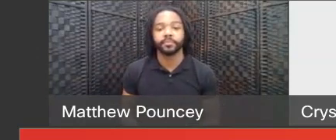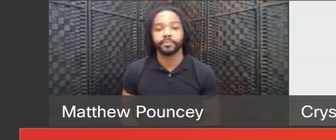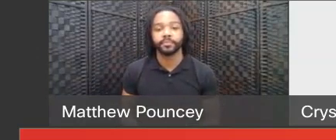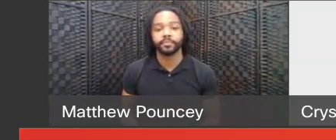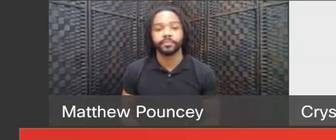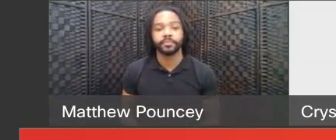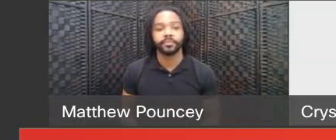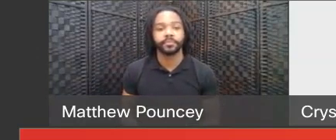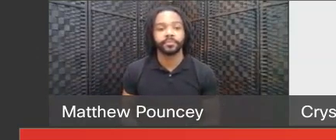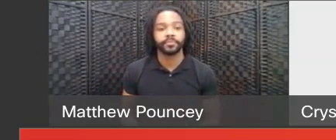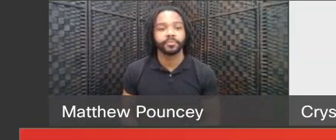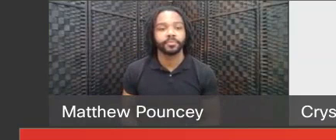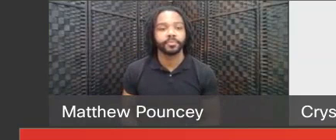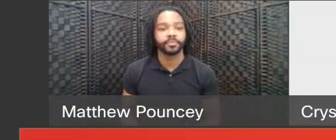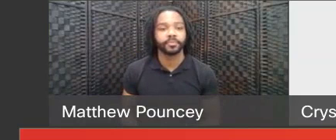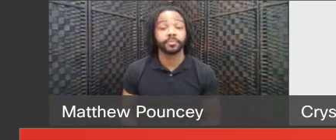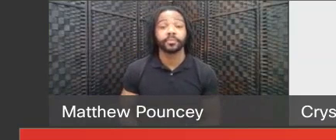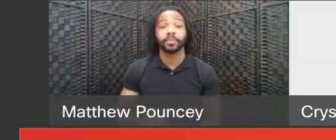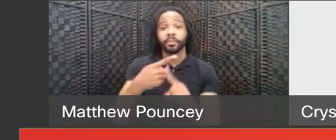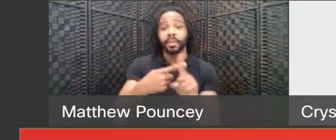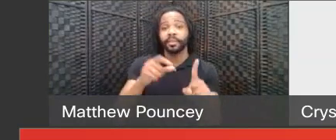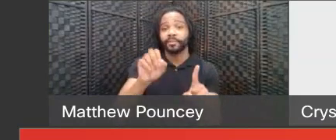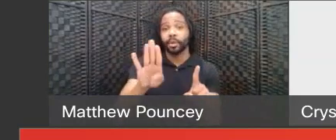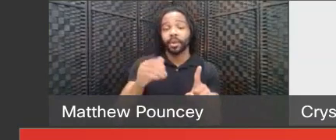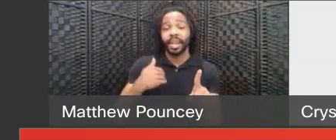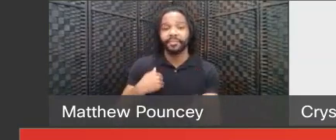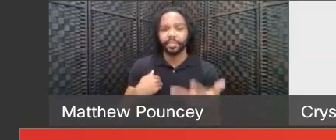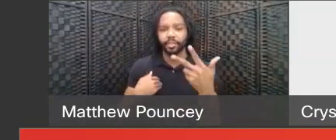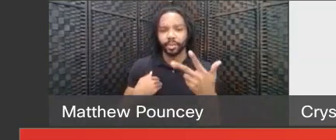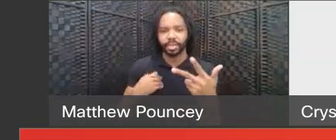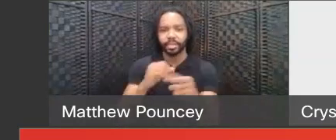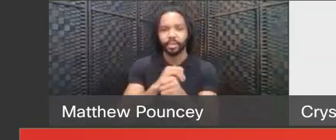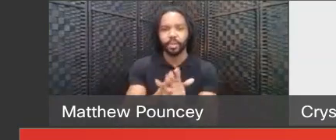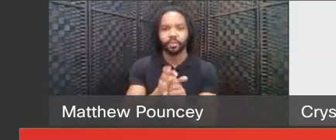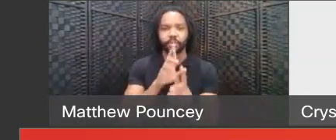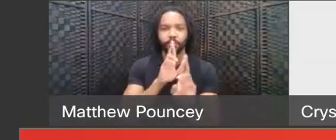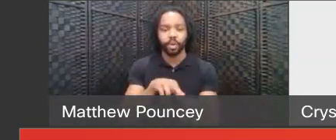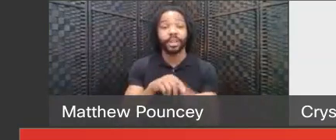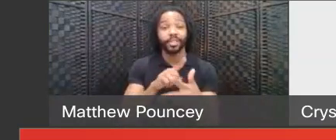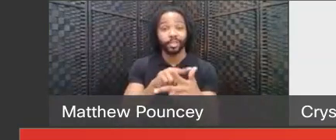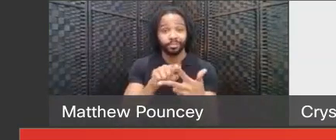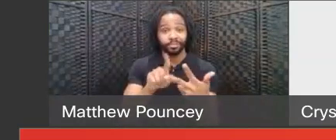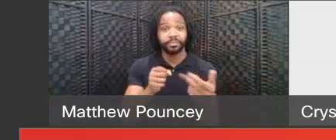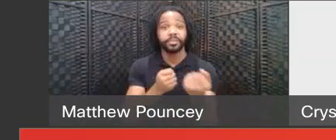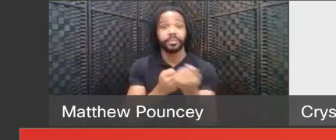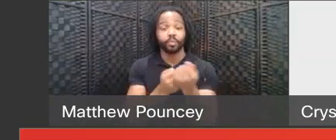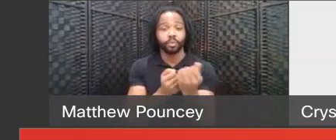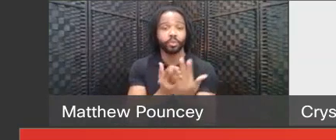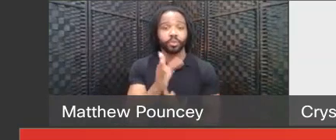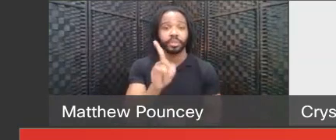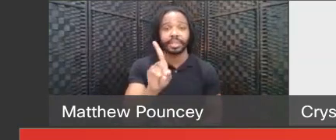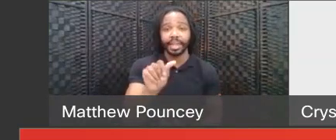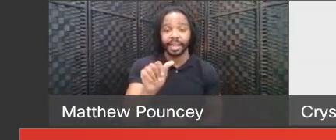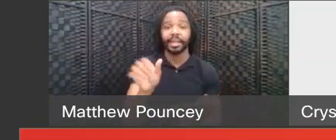So in the month of February, we had 3 COVID reports, 3 people supported by DDA who contracted COVID.